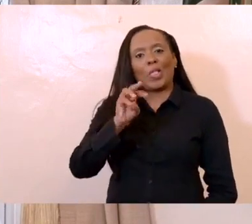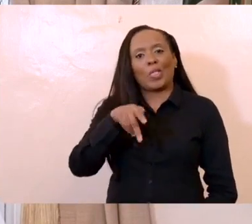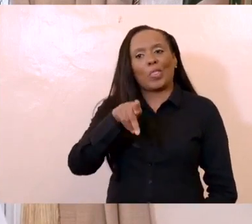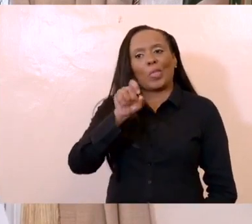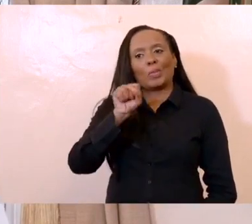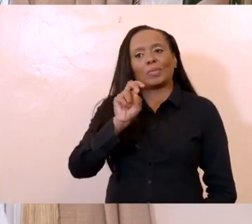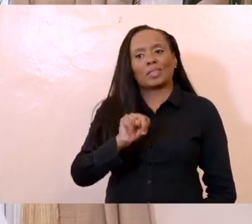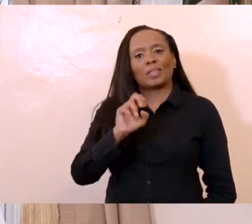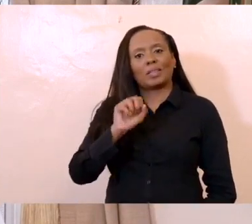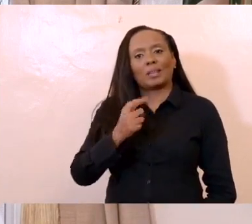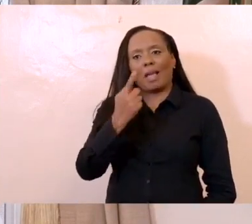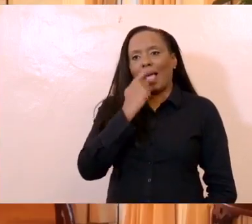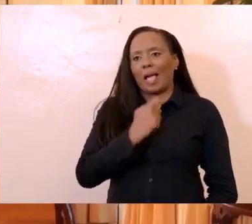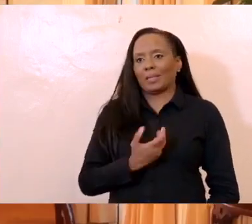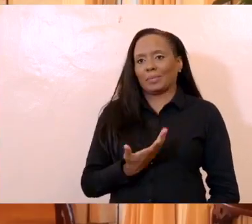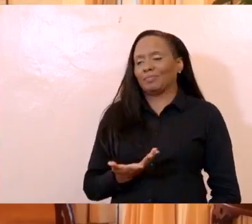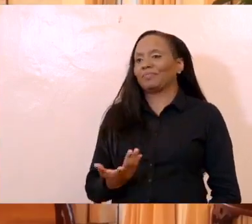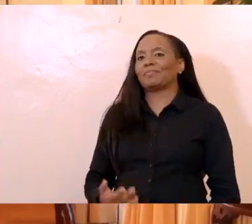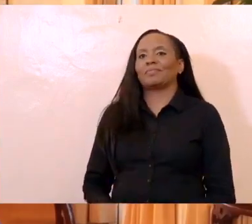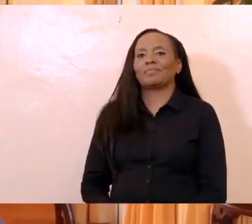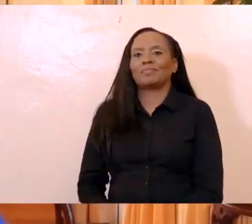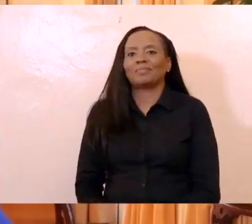on contact tracing in that regard.